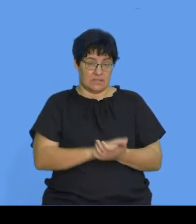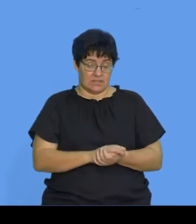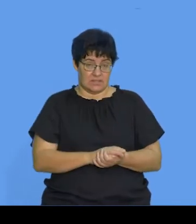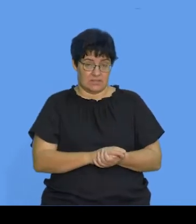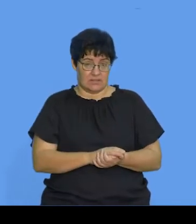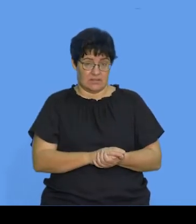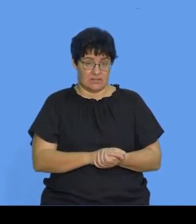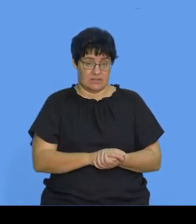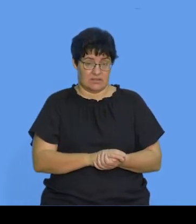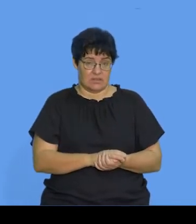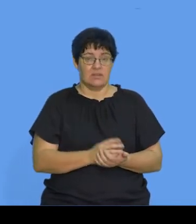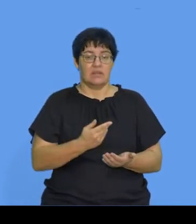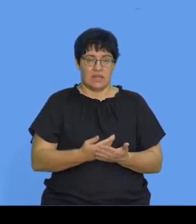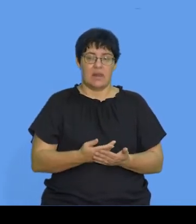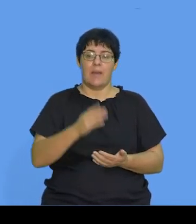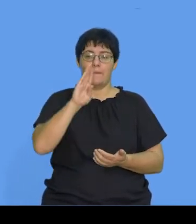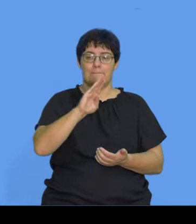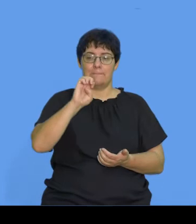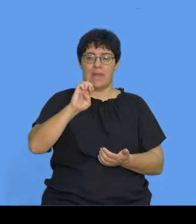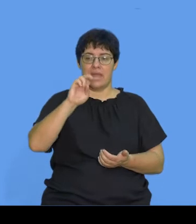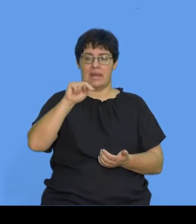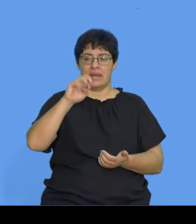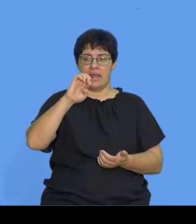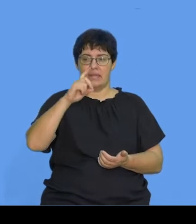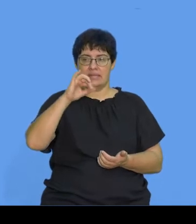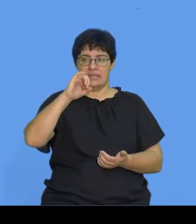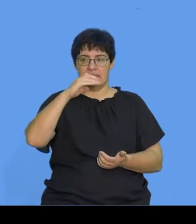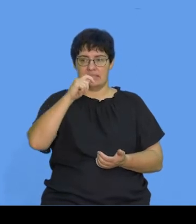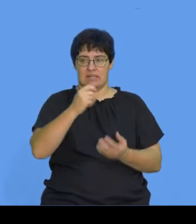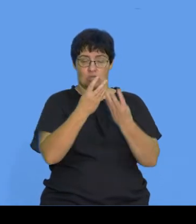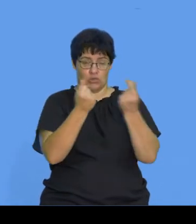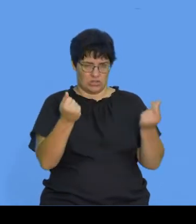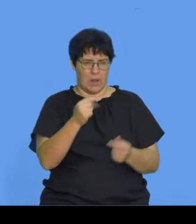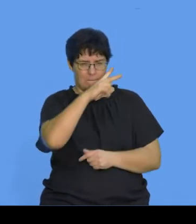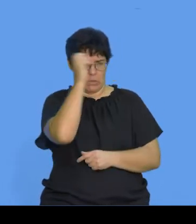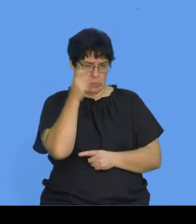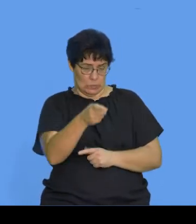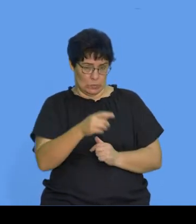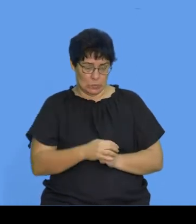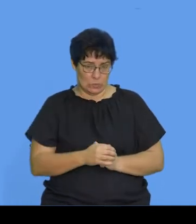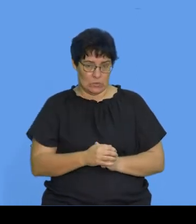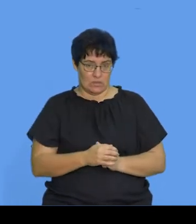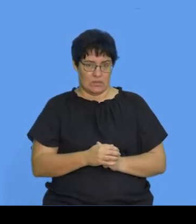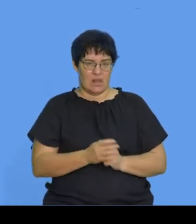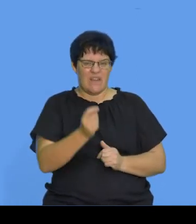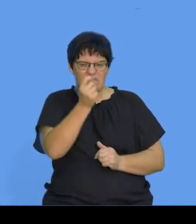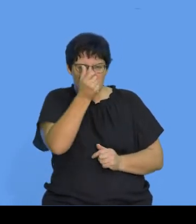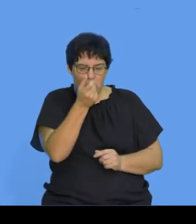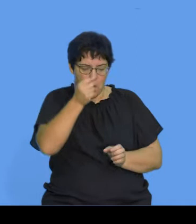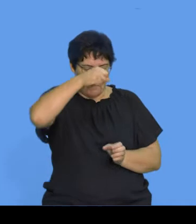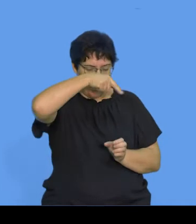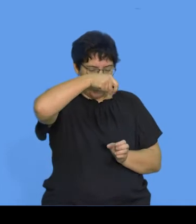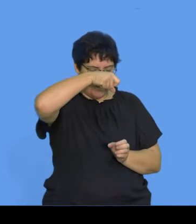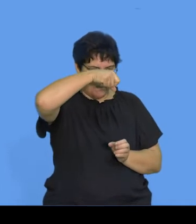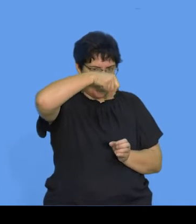with water. Then you take Benedict solution, and it's blue, right? It's blue. And